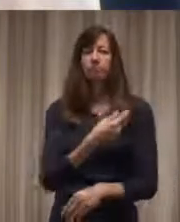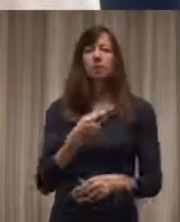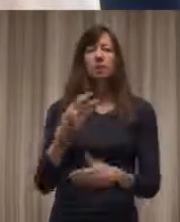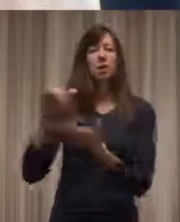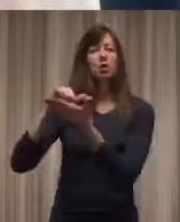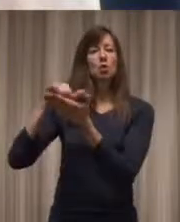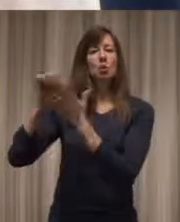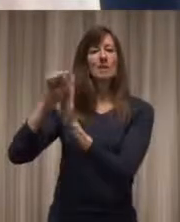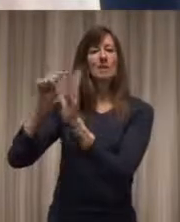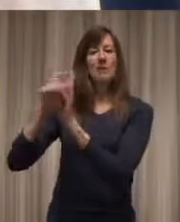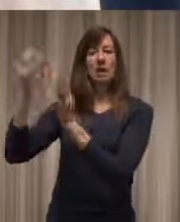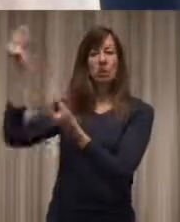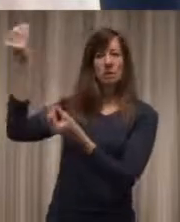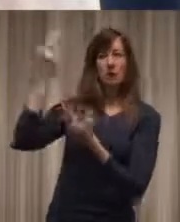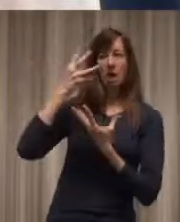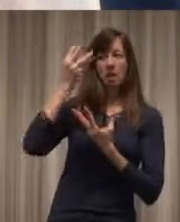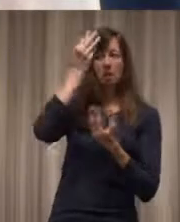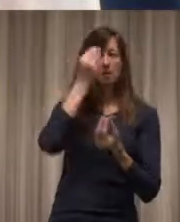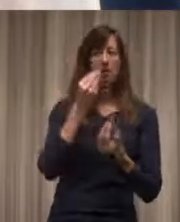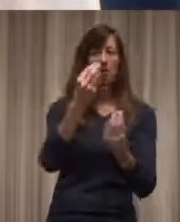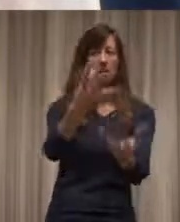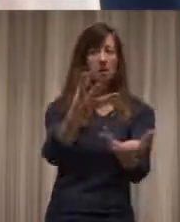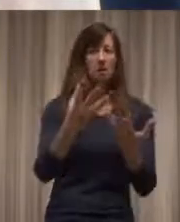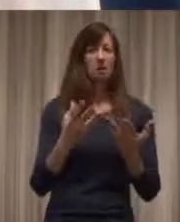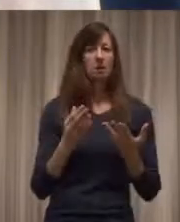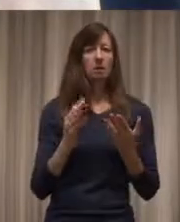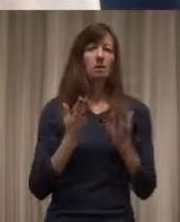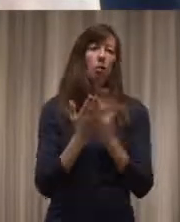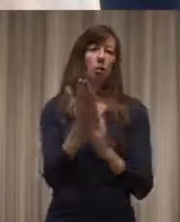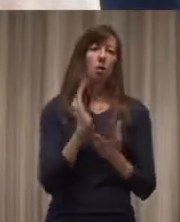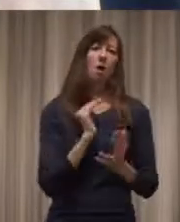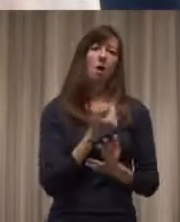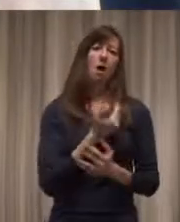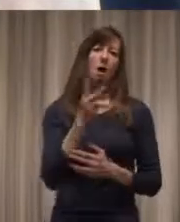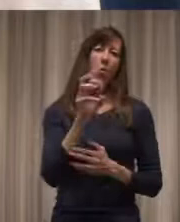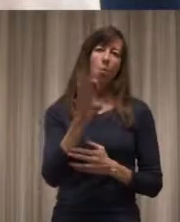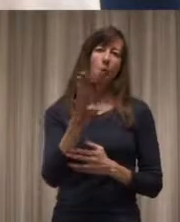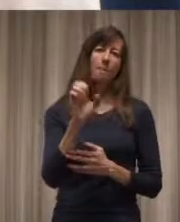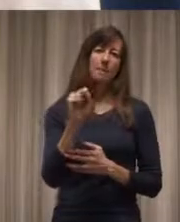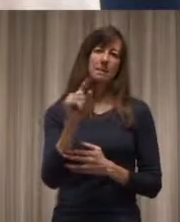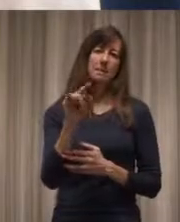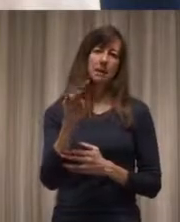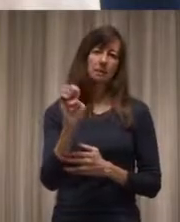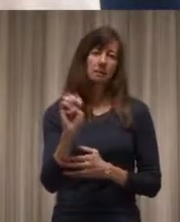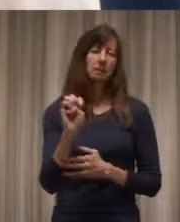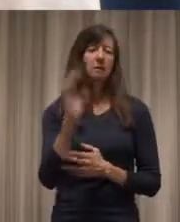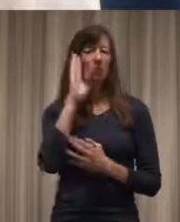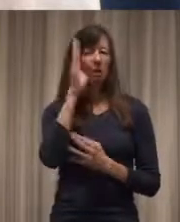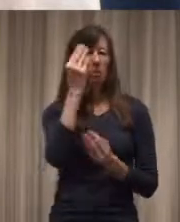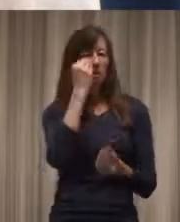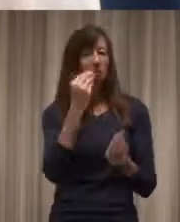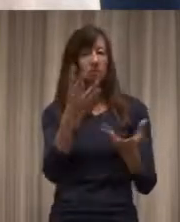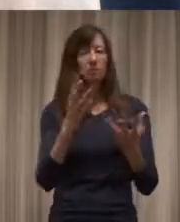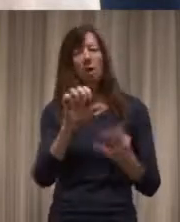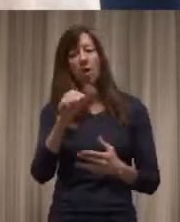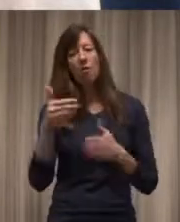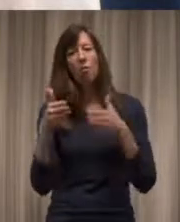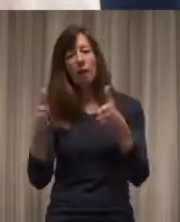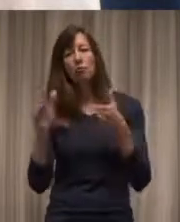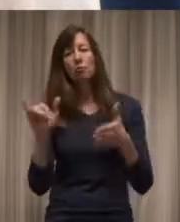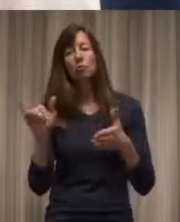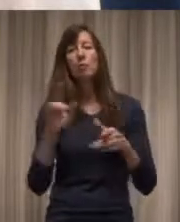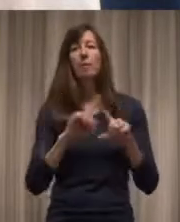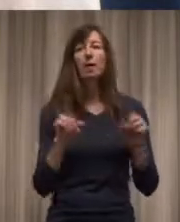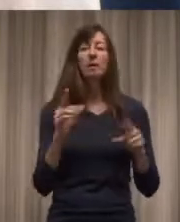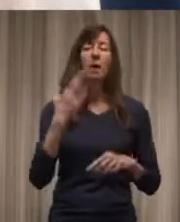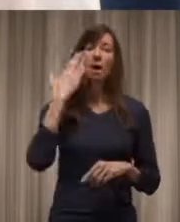that through these updates, or through our website and through other means with you all. I know that there's a lot of information here. I